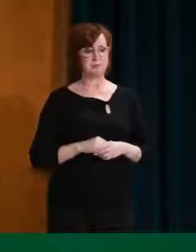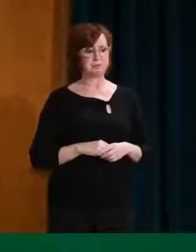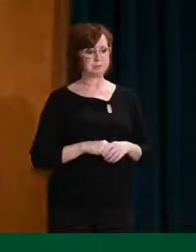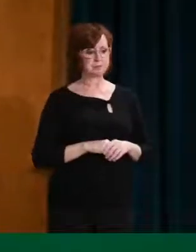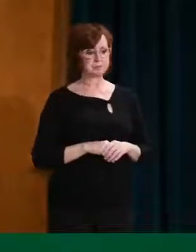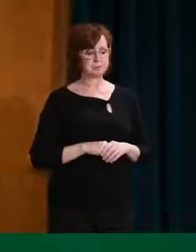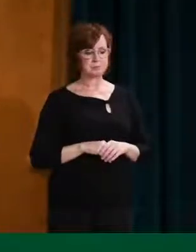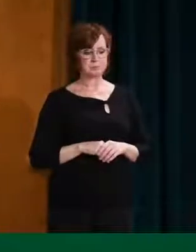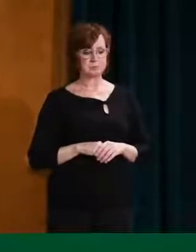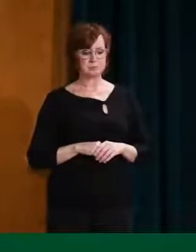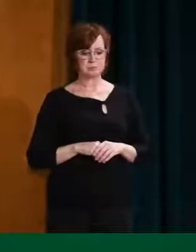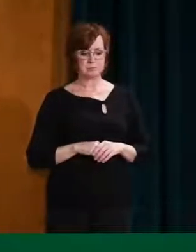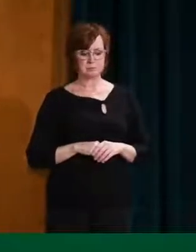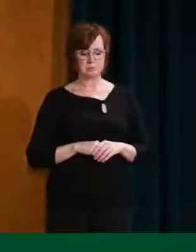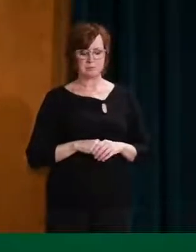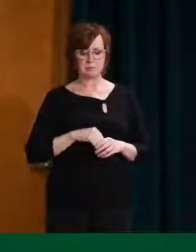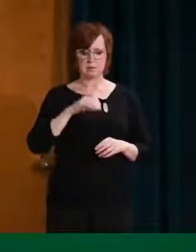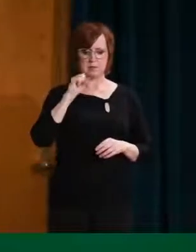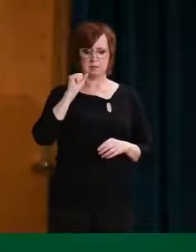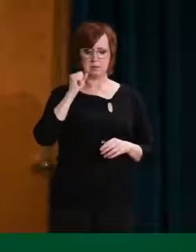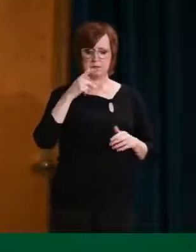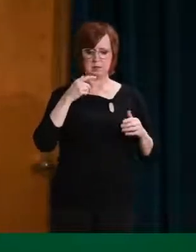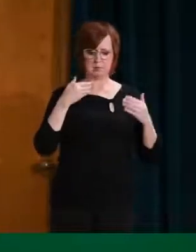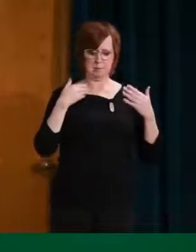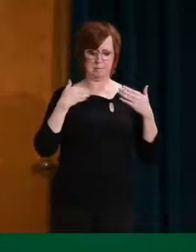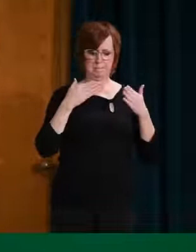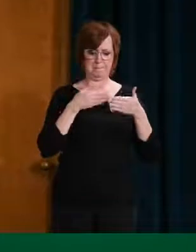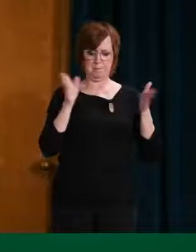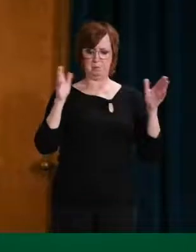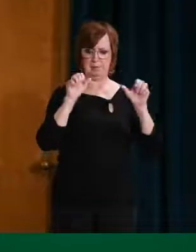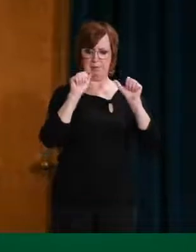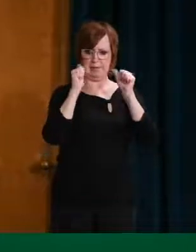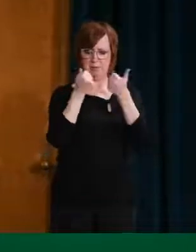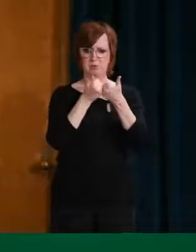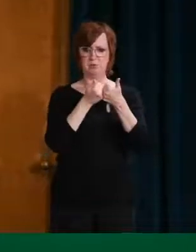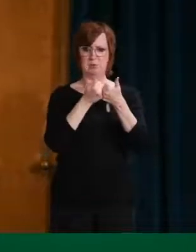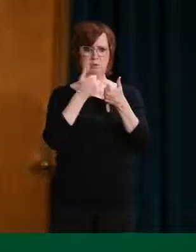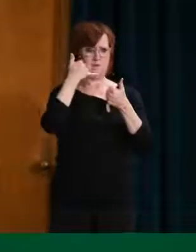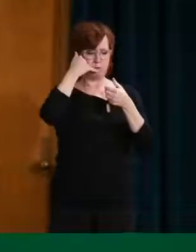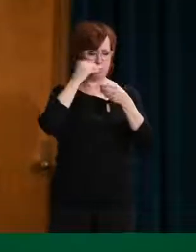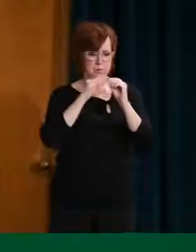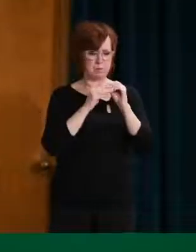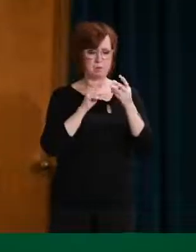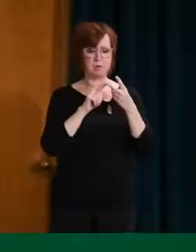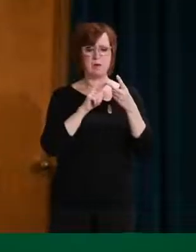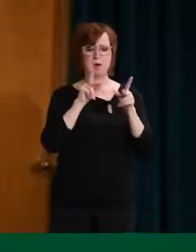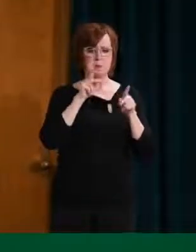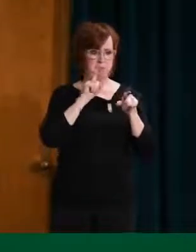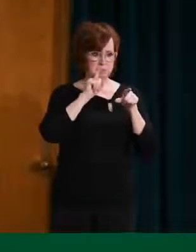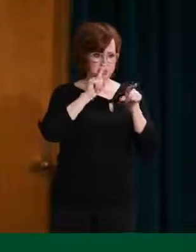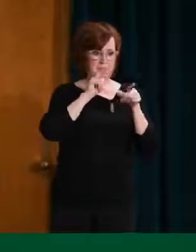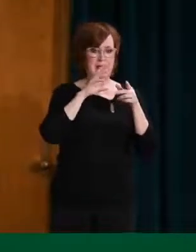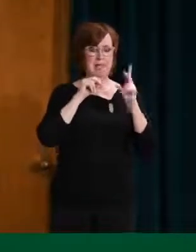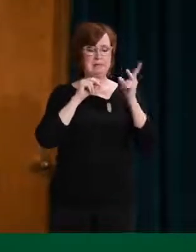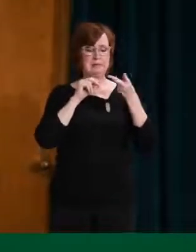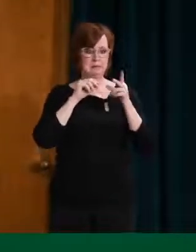the Saskatchewan Public Safety Agency line and the ability for people to call in and report people who might